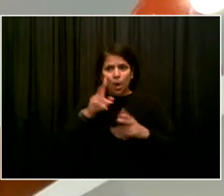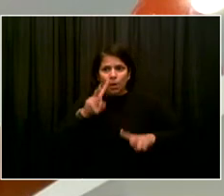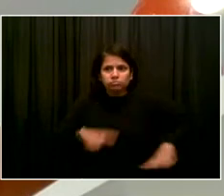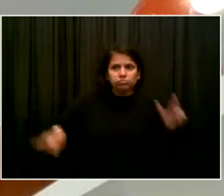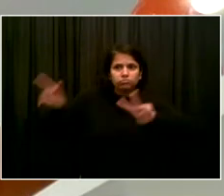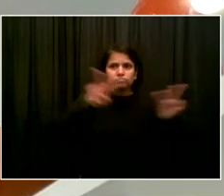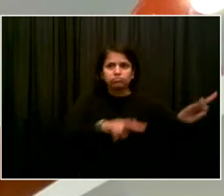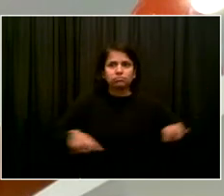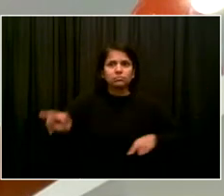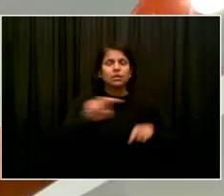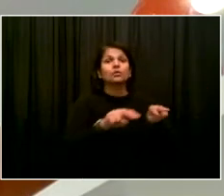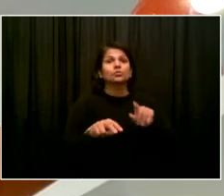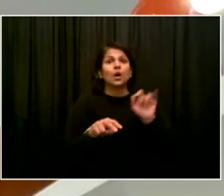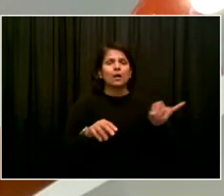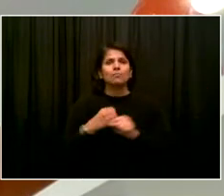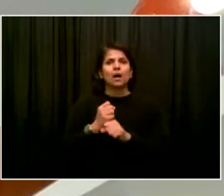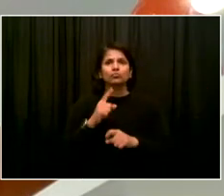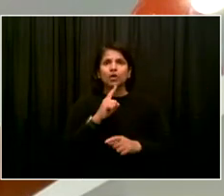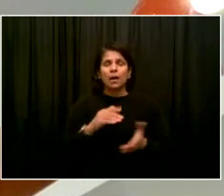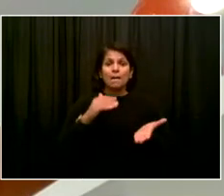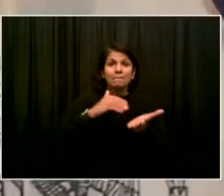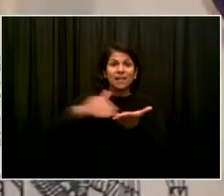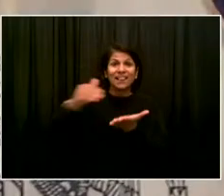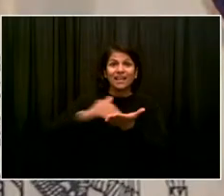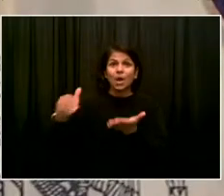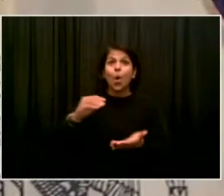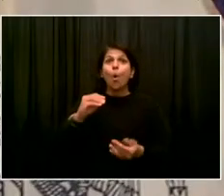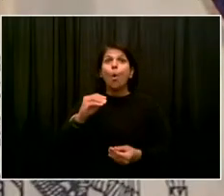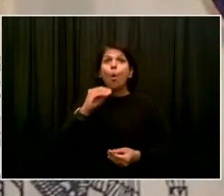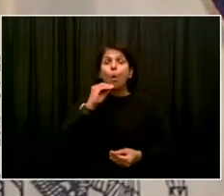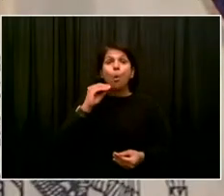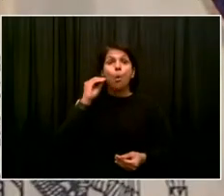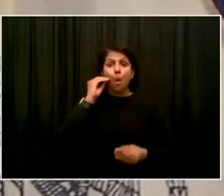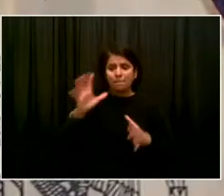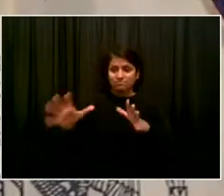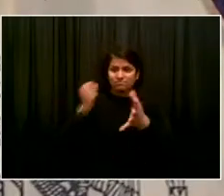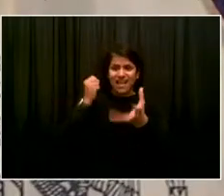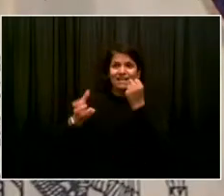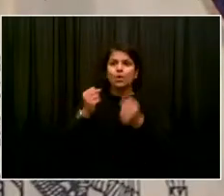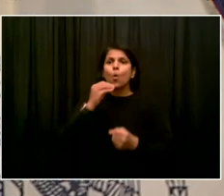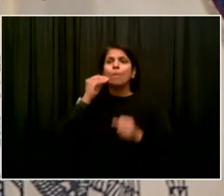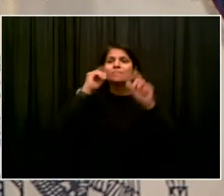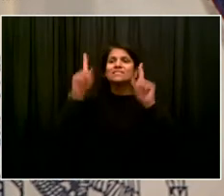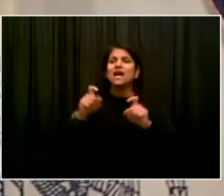sure our schools stay as safe as possible. Thank you. Thank you. Go ahead, Dave.